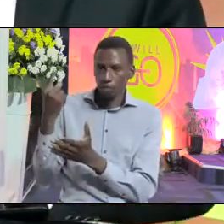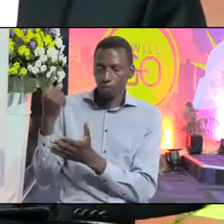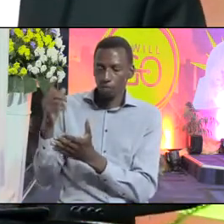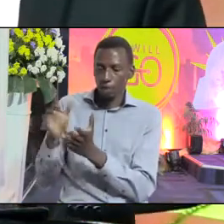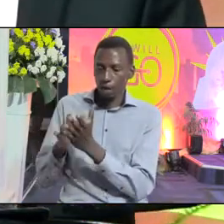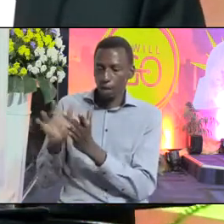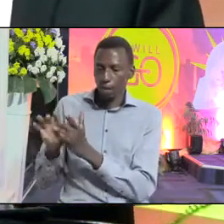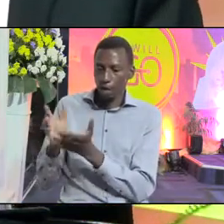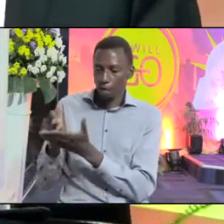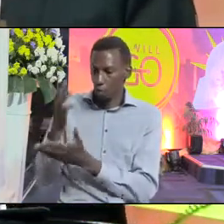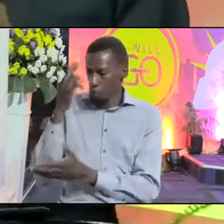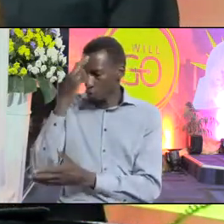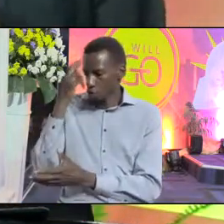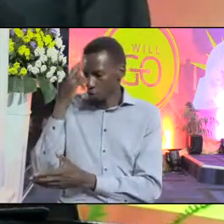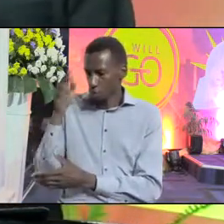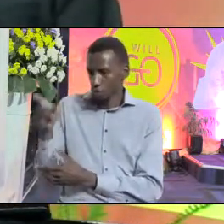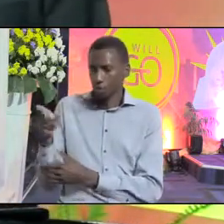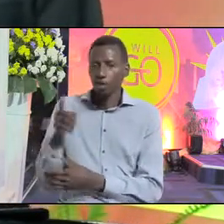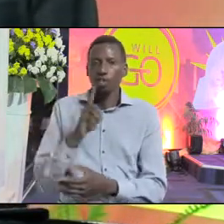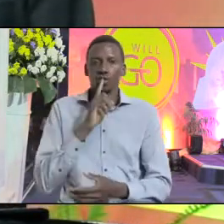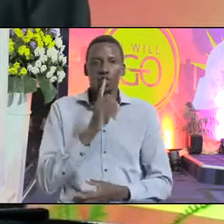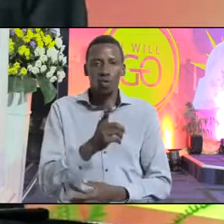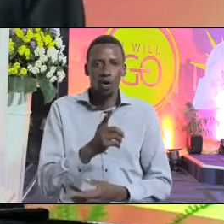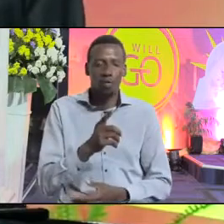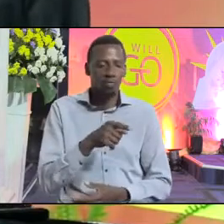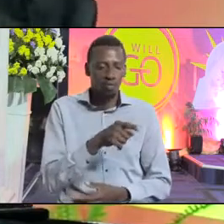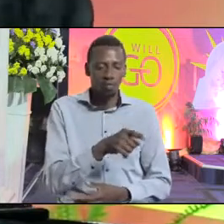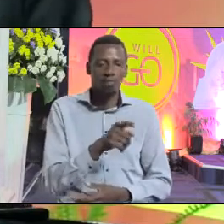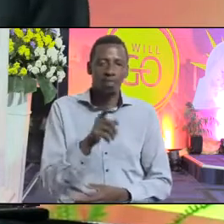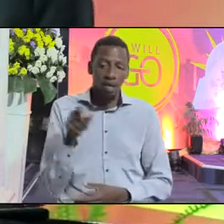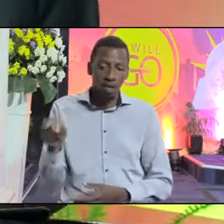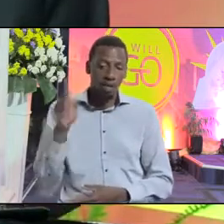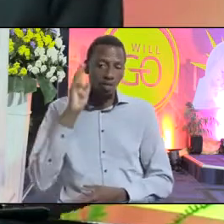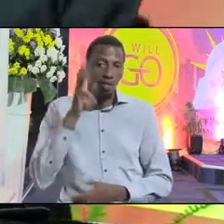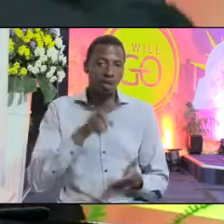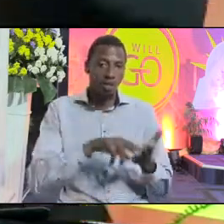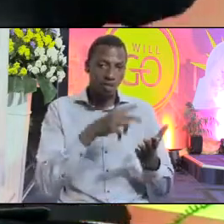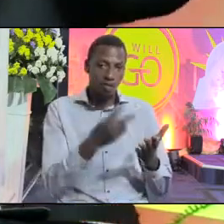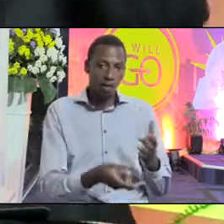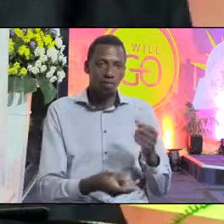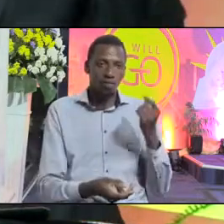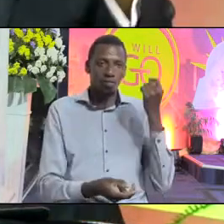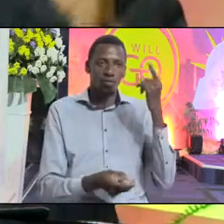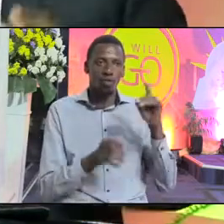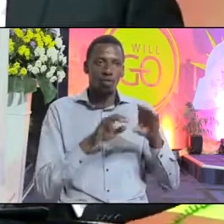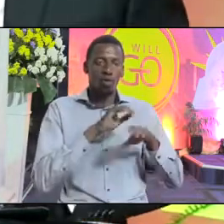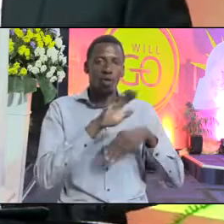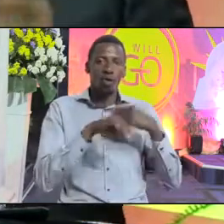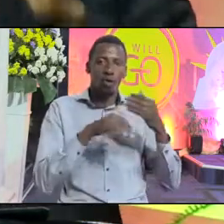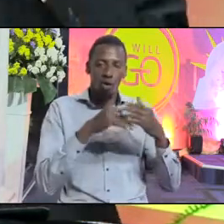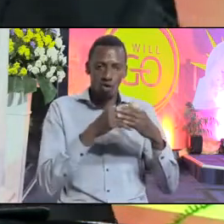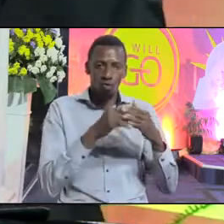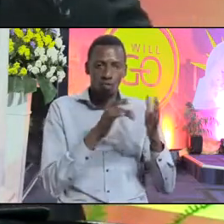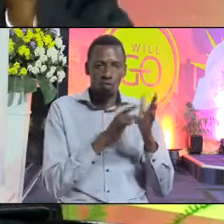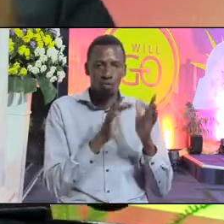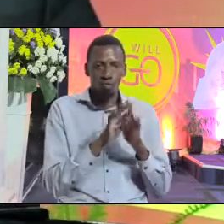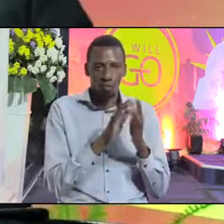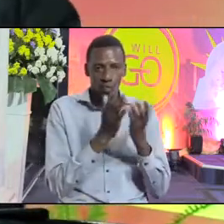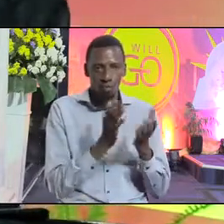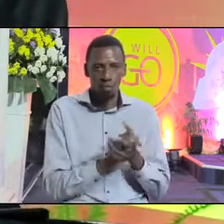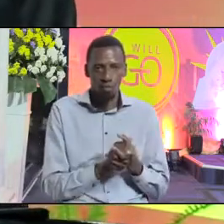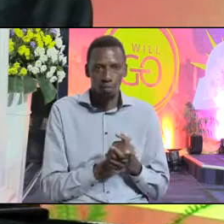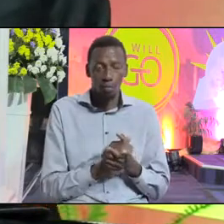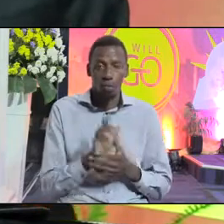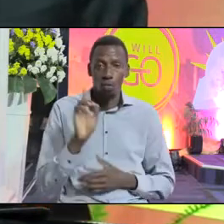of Romans will assuredly fail to understand the whole of the Bible. One writer